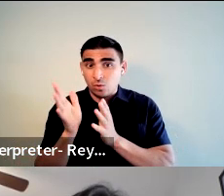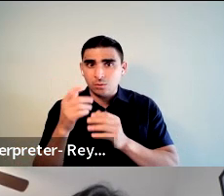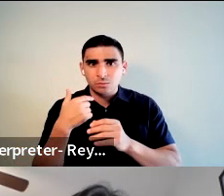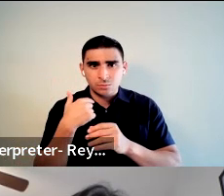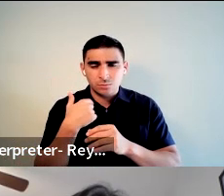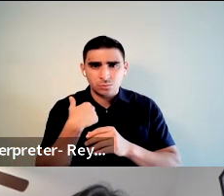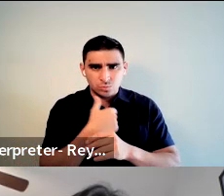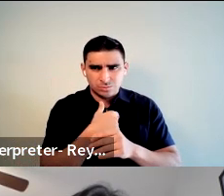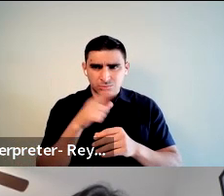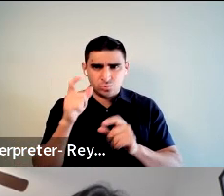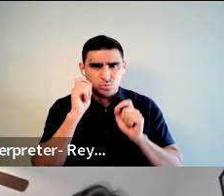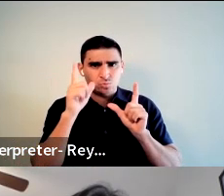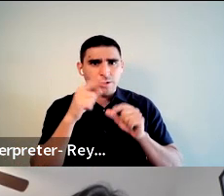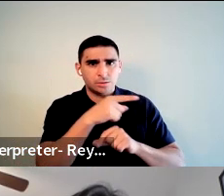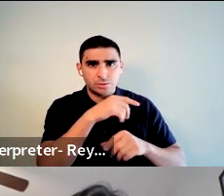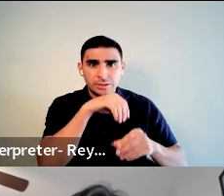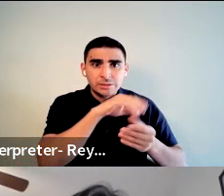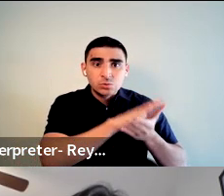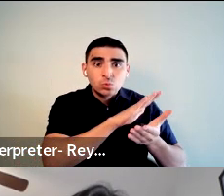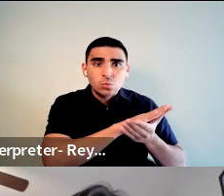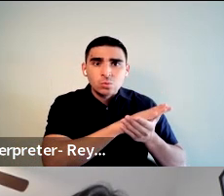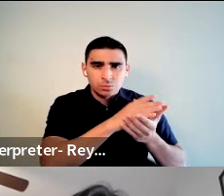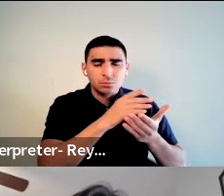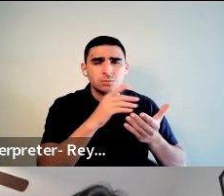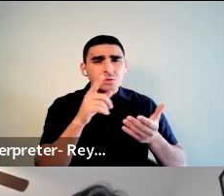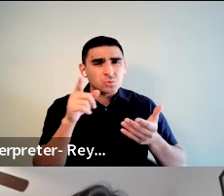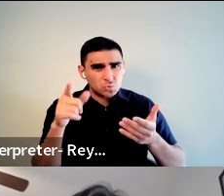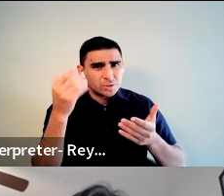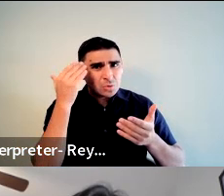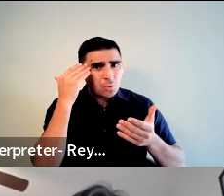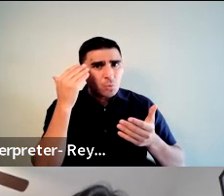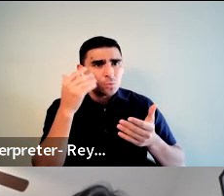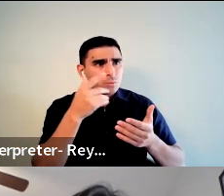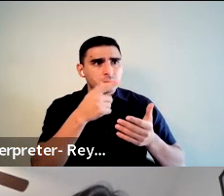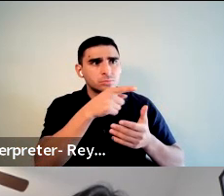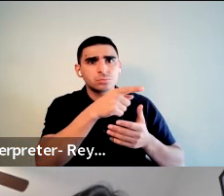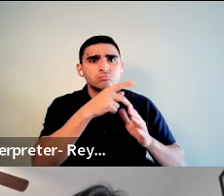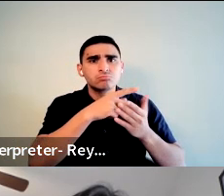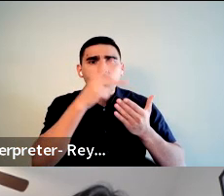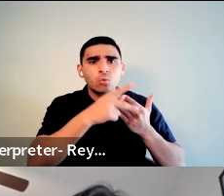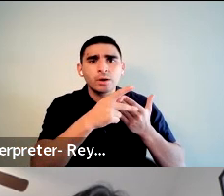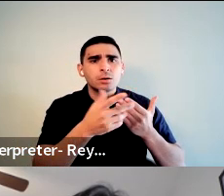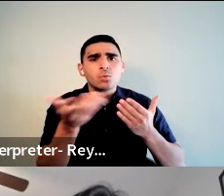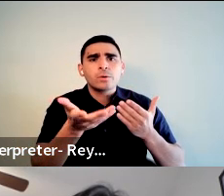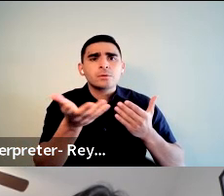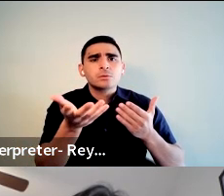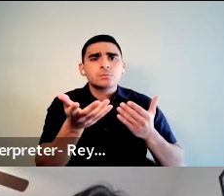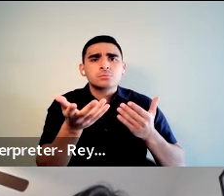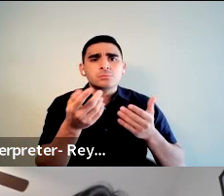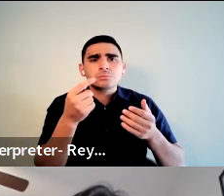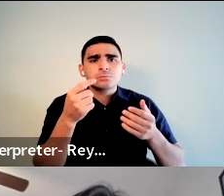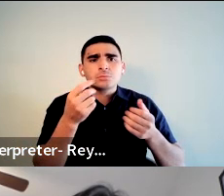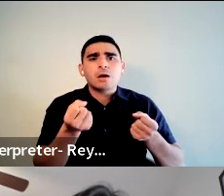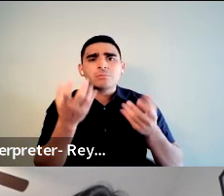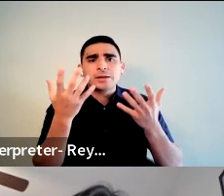we identified what programs are even being offered up there that, for example, I haven't done a good enough